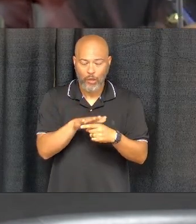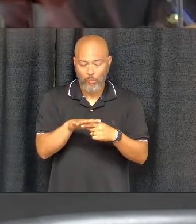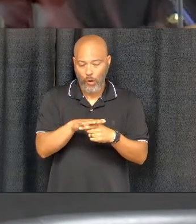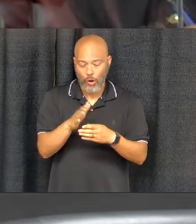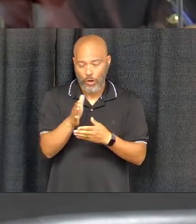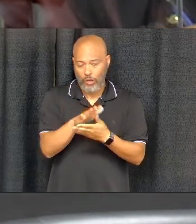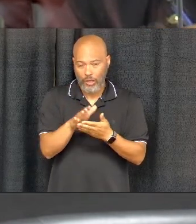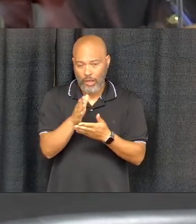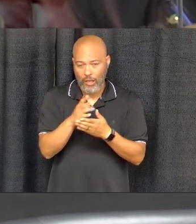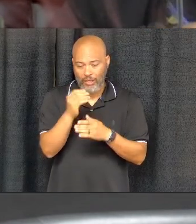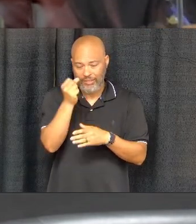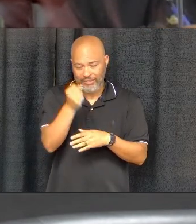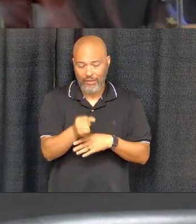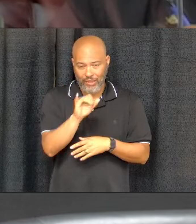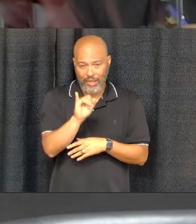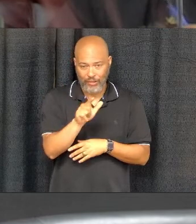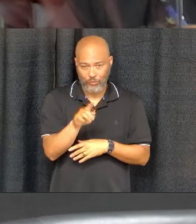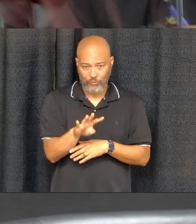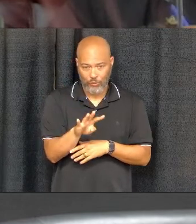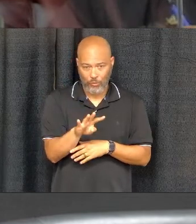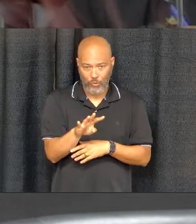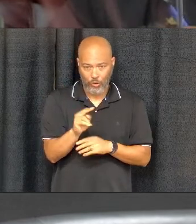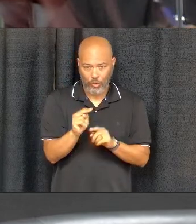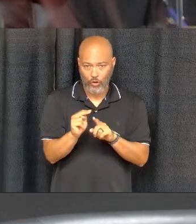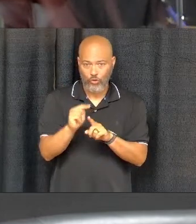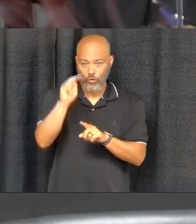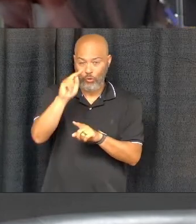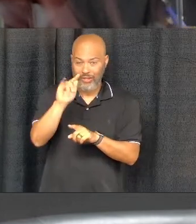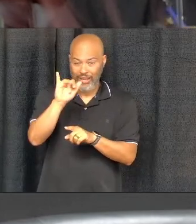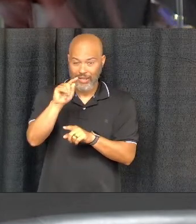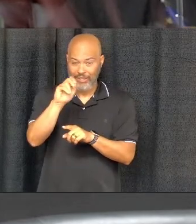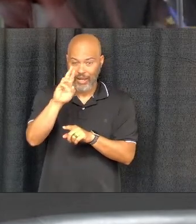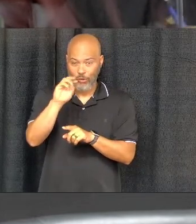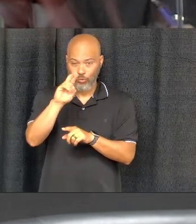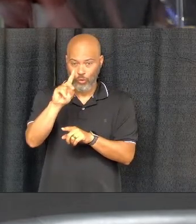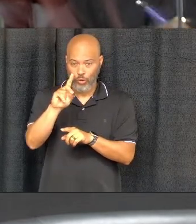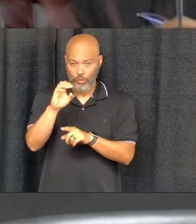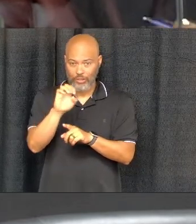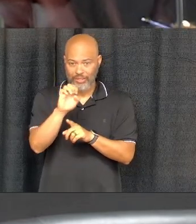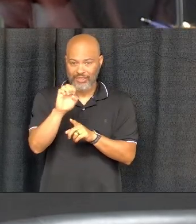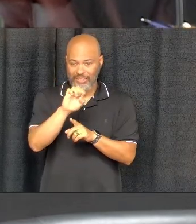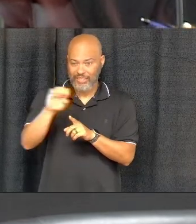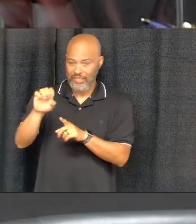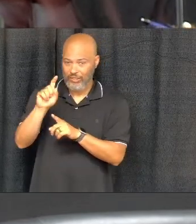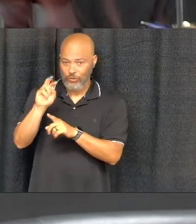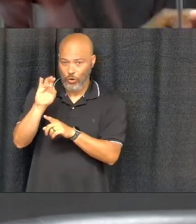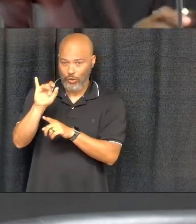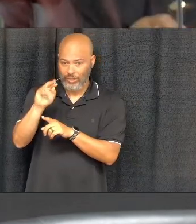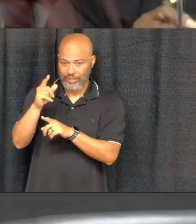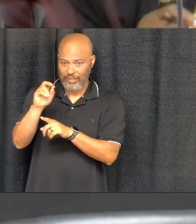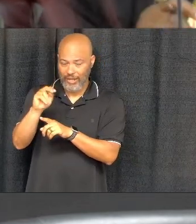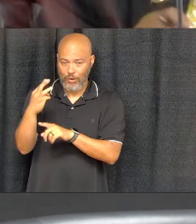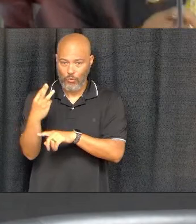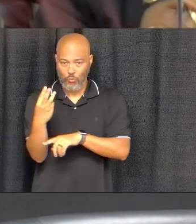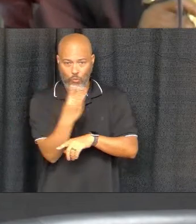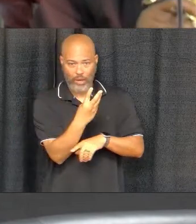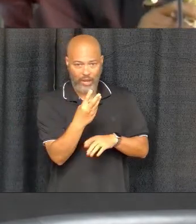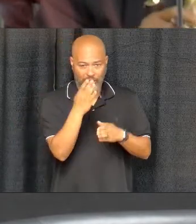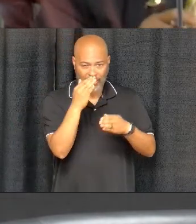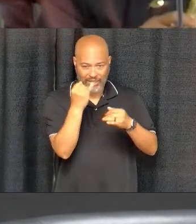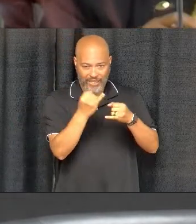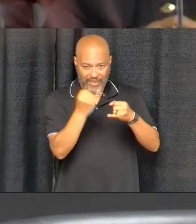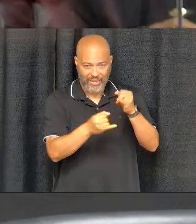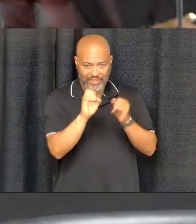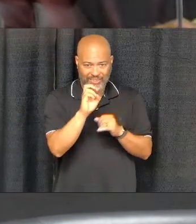tract south of I-24, north of Tinytown Road, east of Torrington Lane, west of the western terminus of